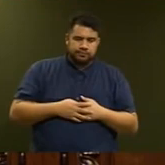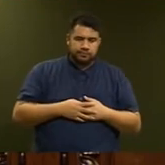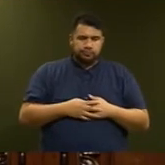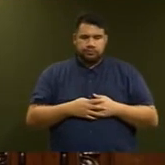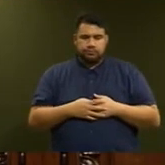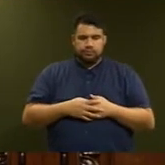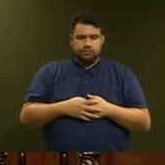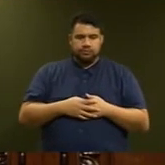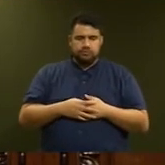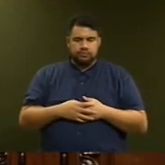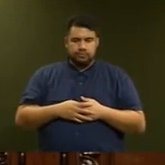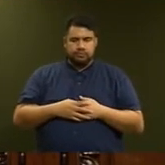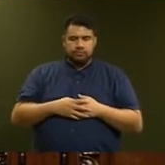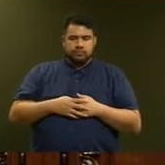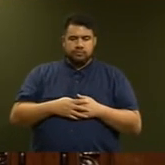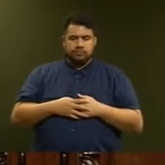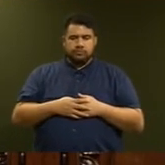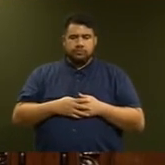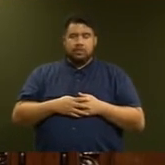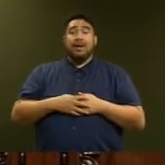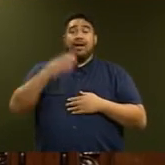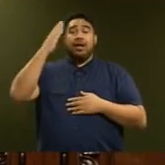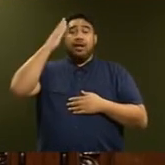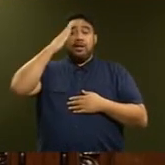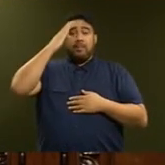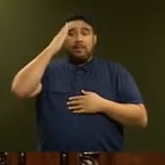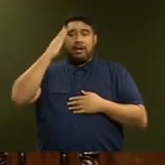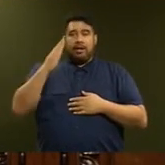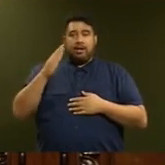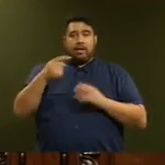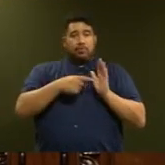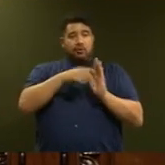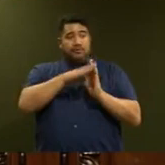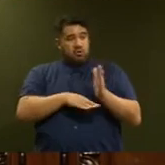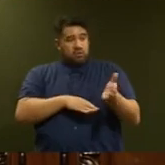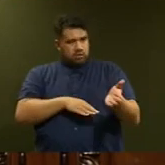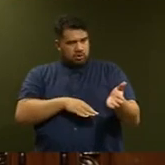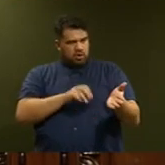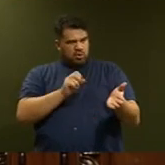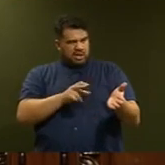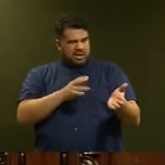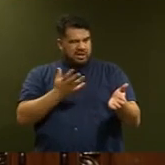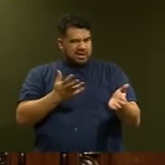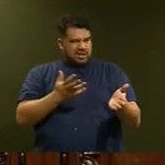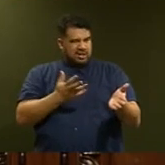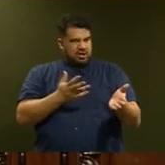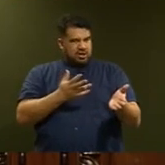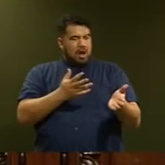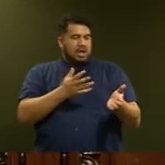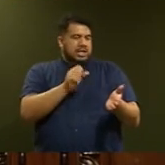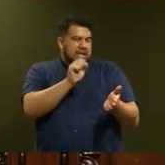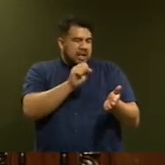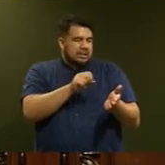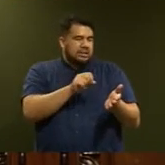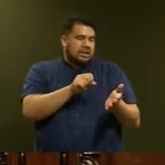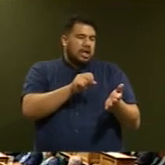The member's point of order would have had some merit if the answer had not been diverted by the person sitting